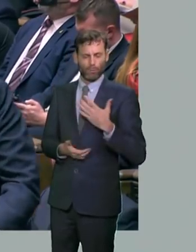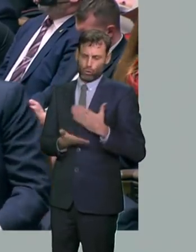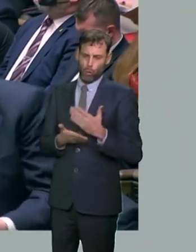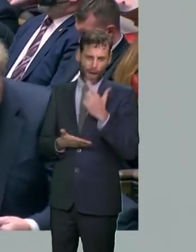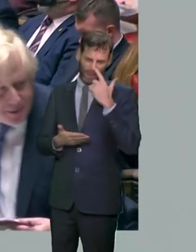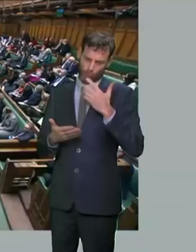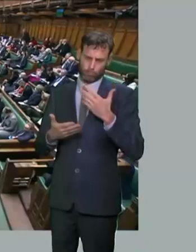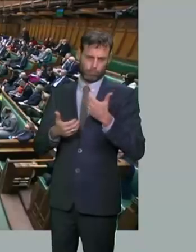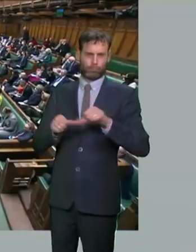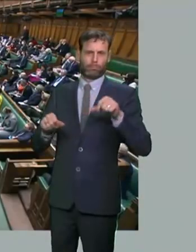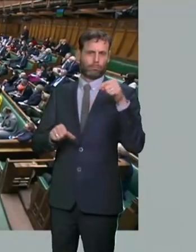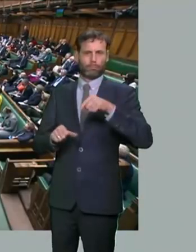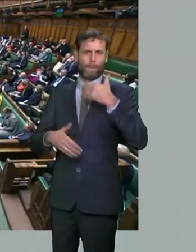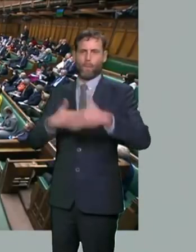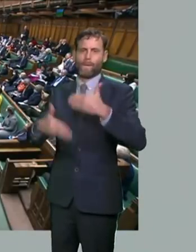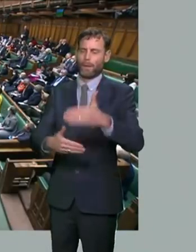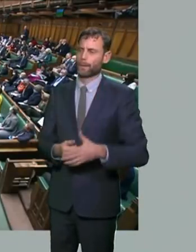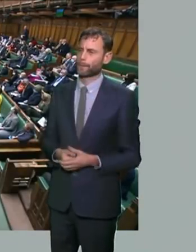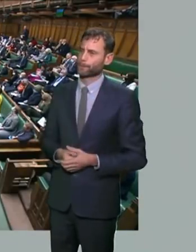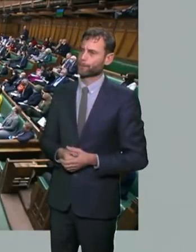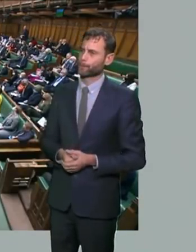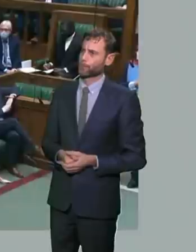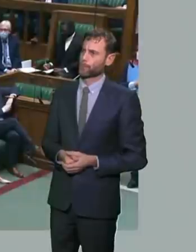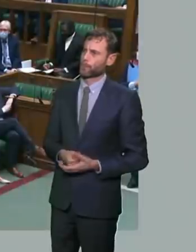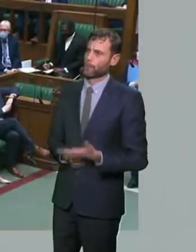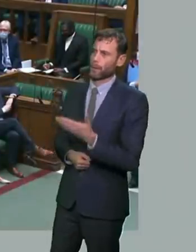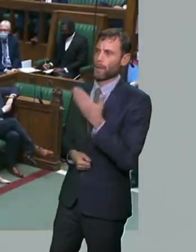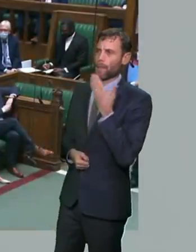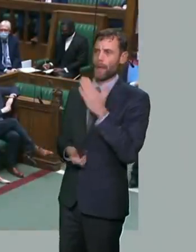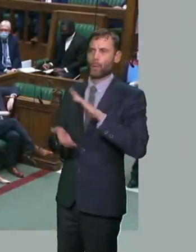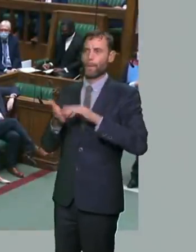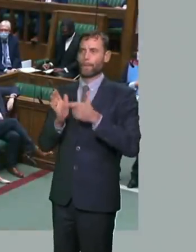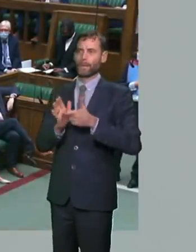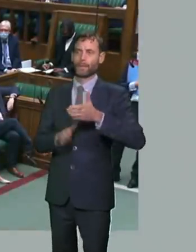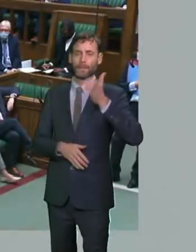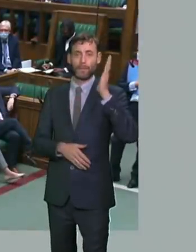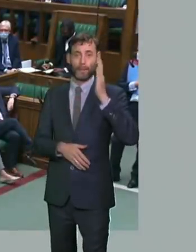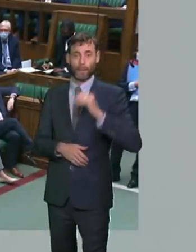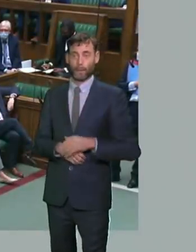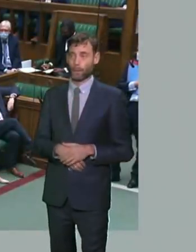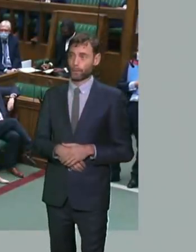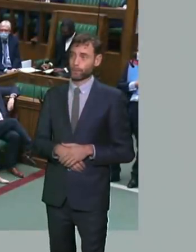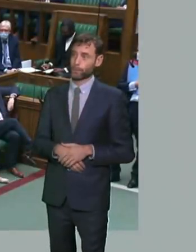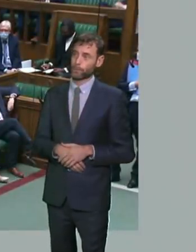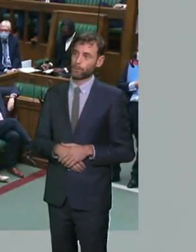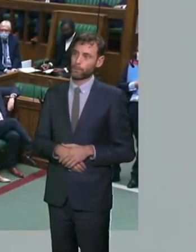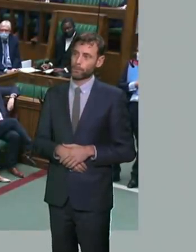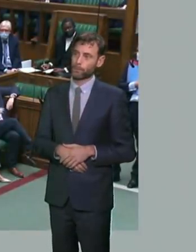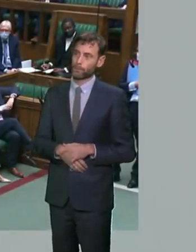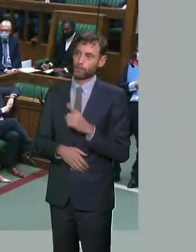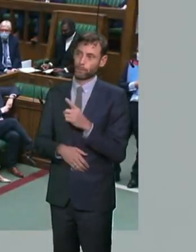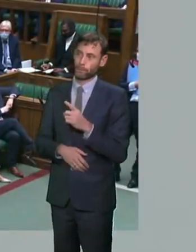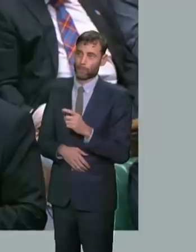way or the other. John Littleson. Thank you, Mr. Speaker. Scots stood slack-jawed this week